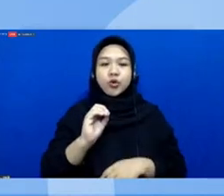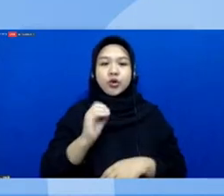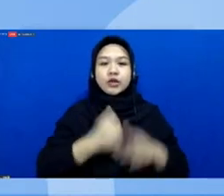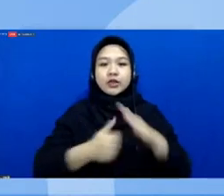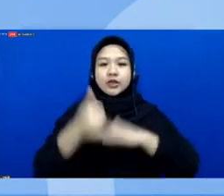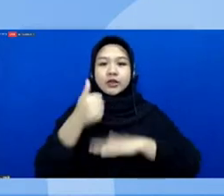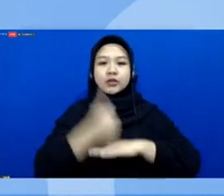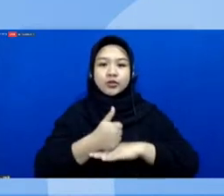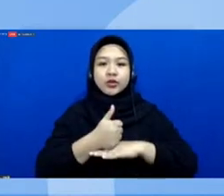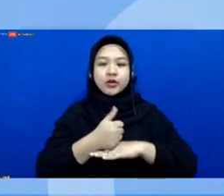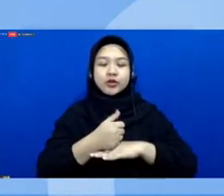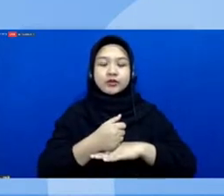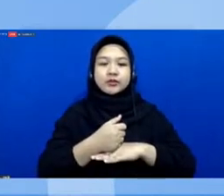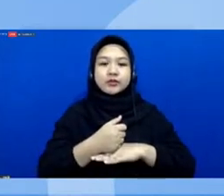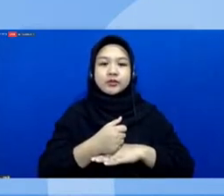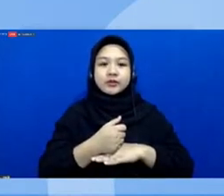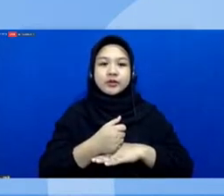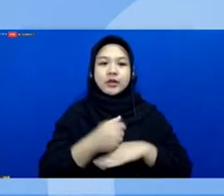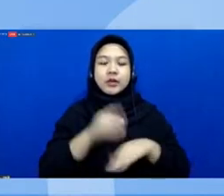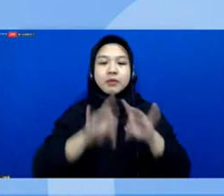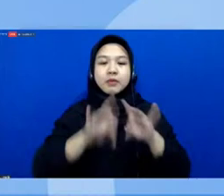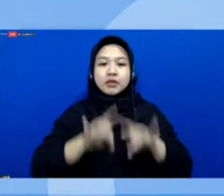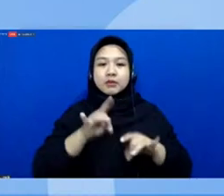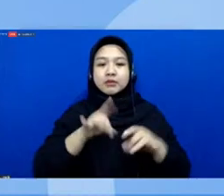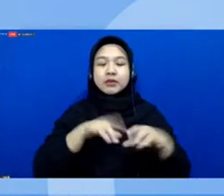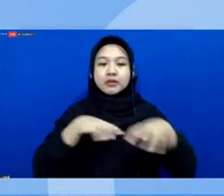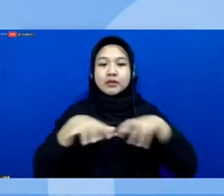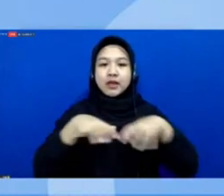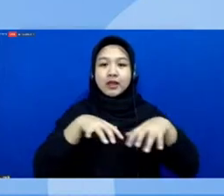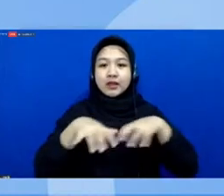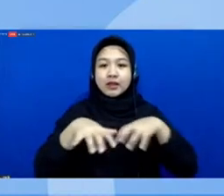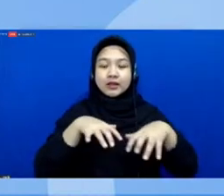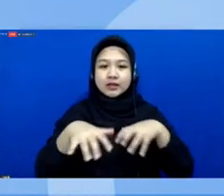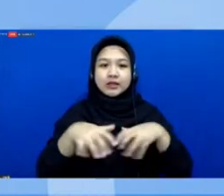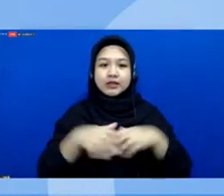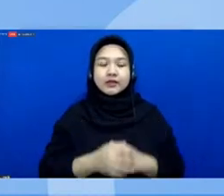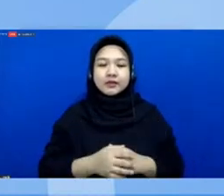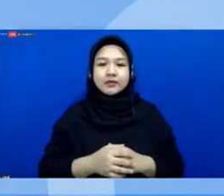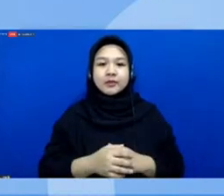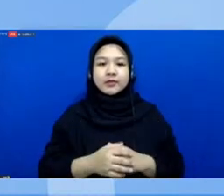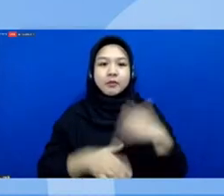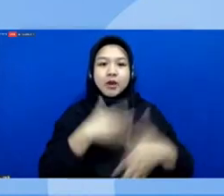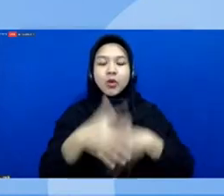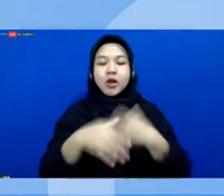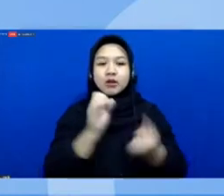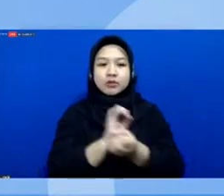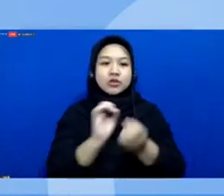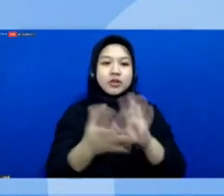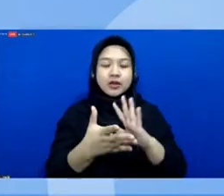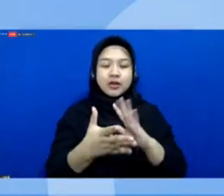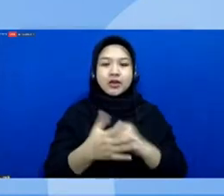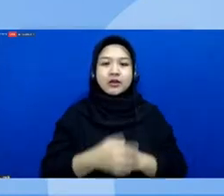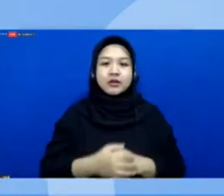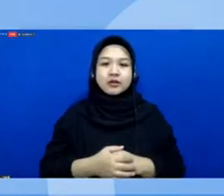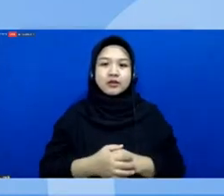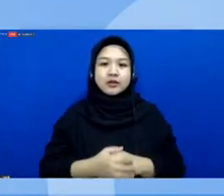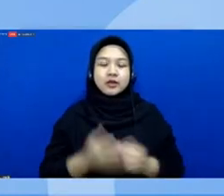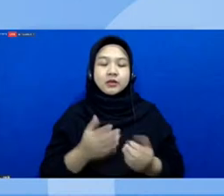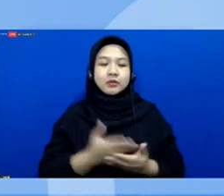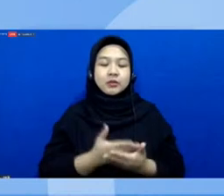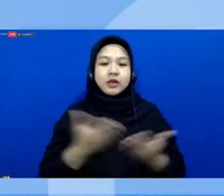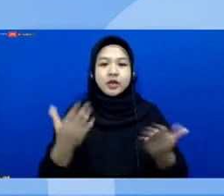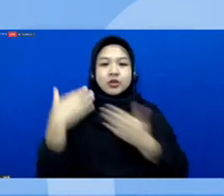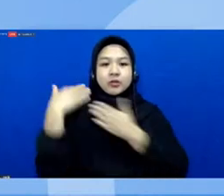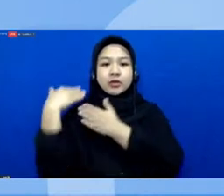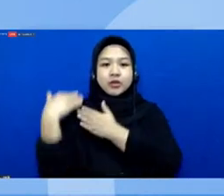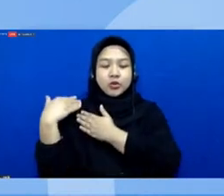respective BNPB directorates for their ongoing support and direction under the Lean-On activity.